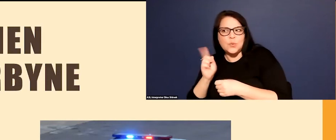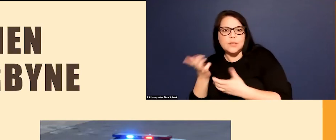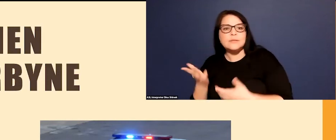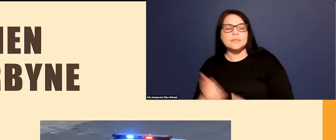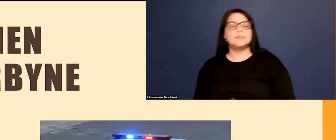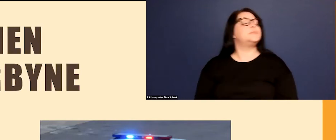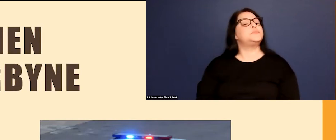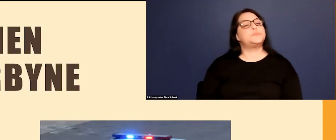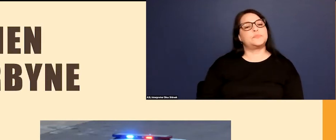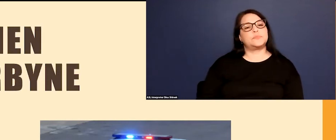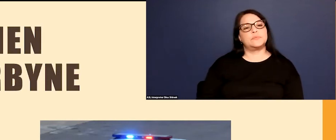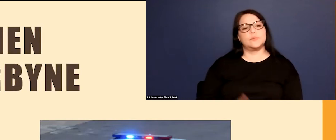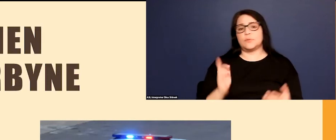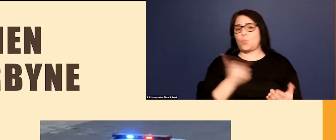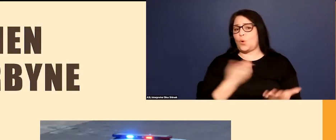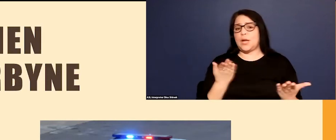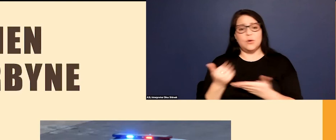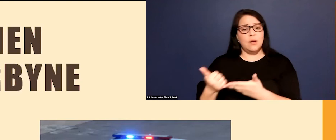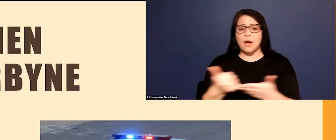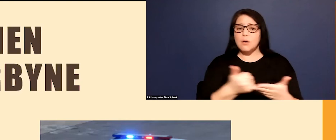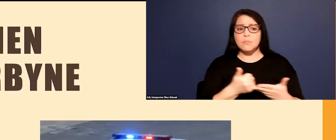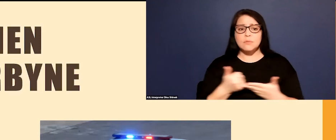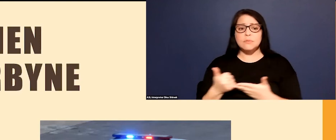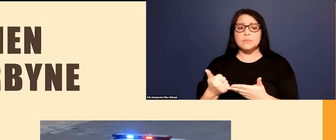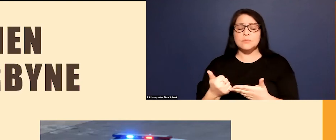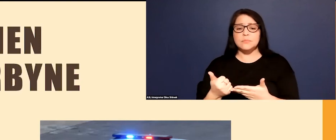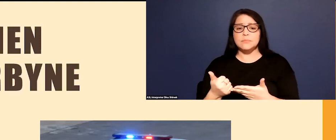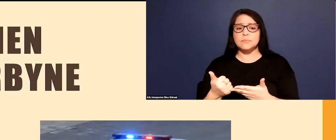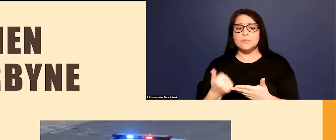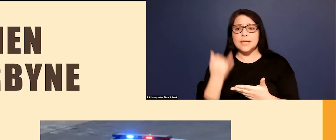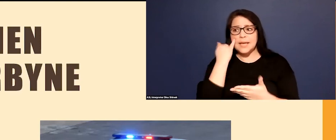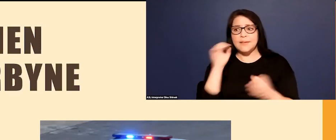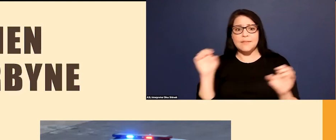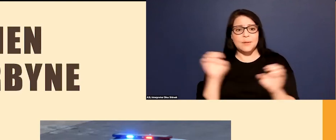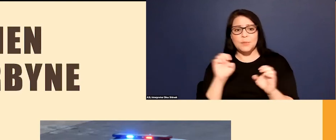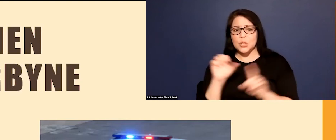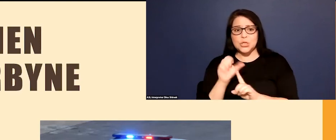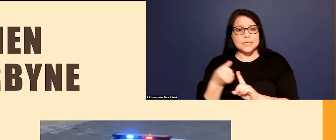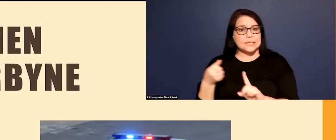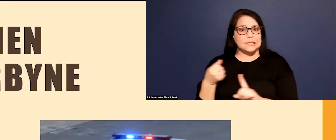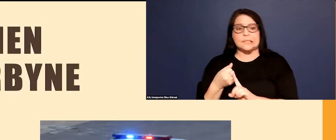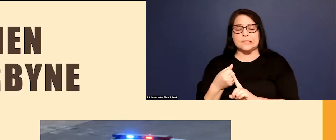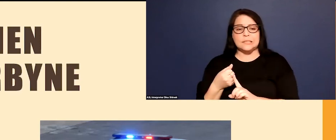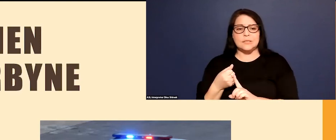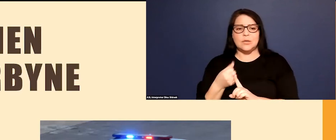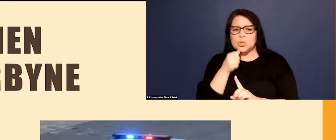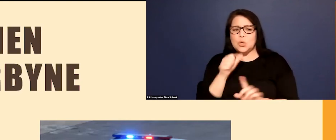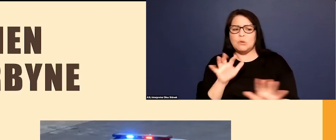We are here to help in an emergency do not